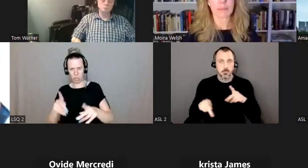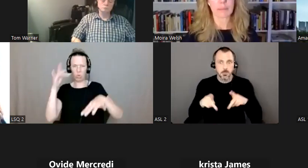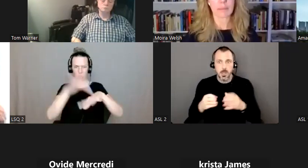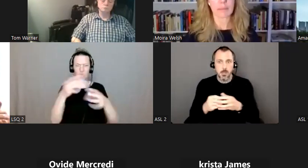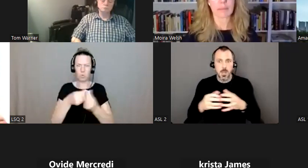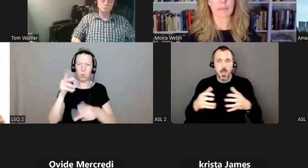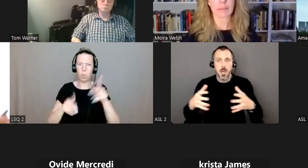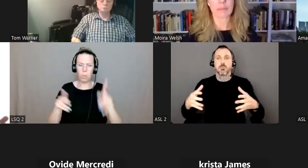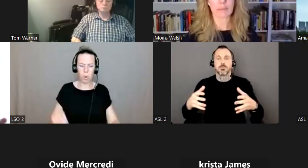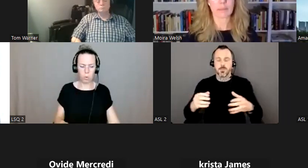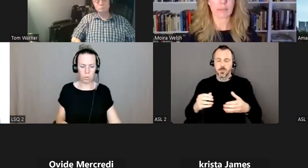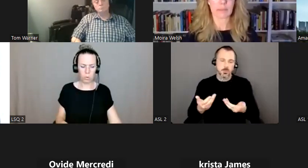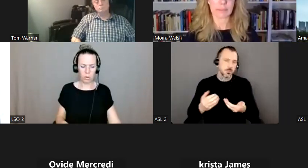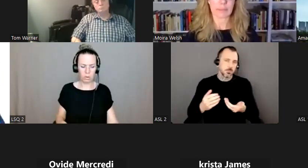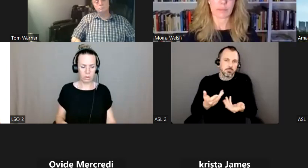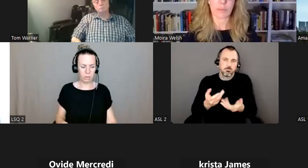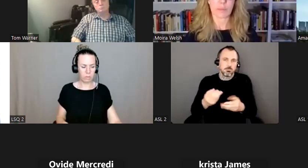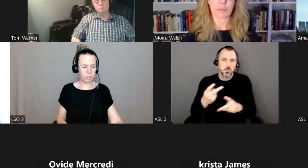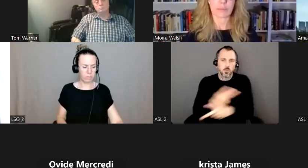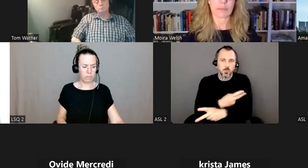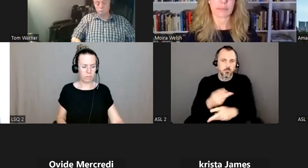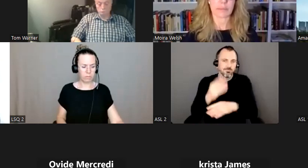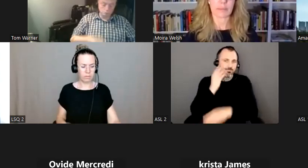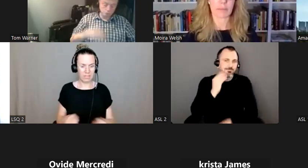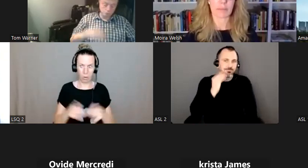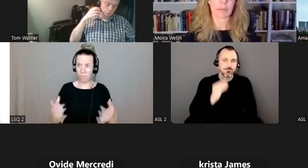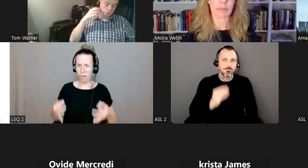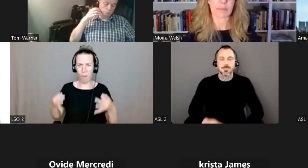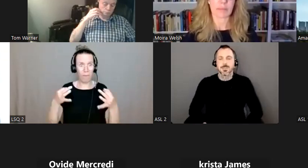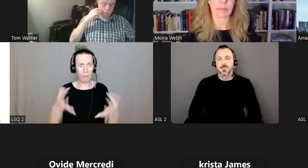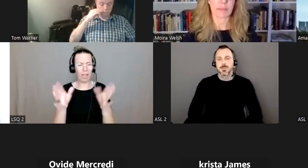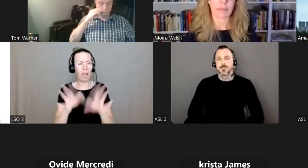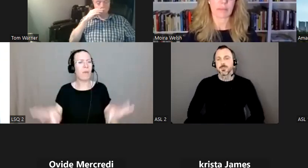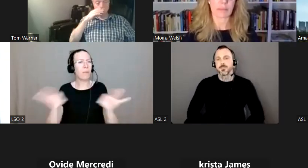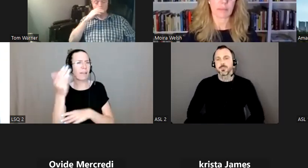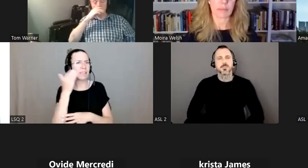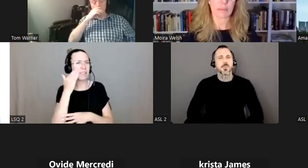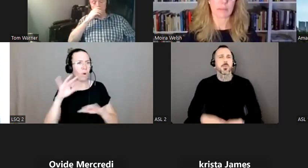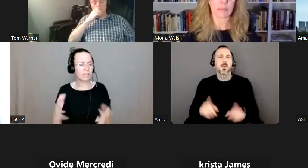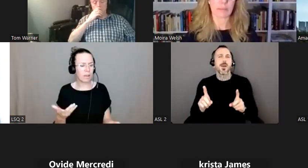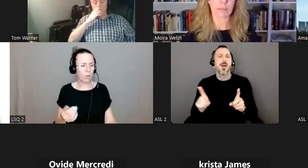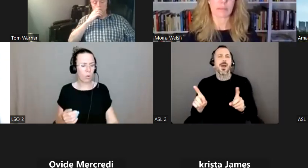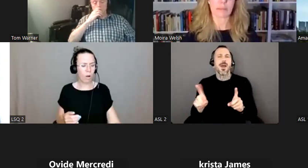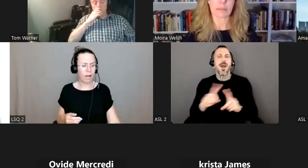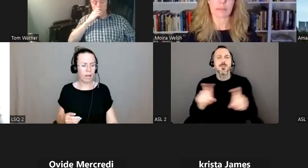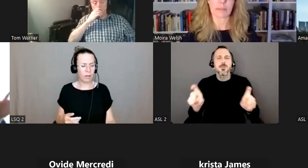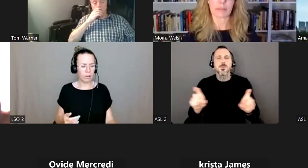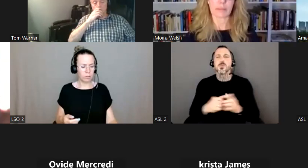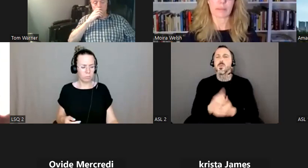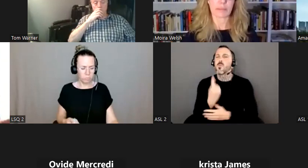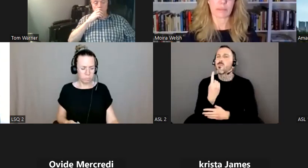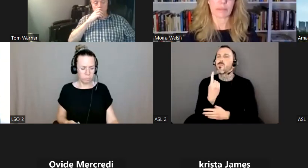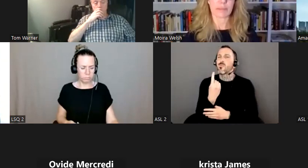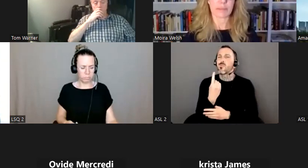of those things happening at the same time. The question is, what is a particular area that you see getting worse? And do you have, if you had a